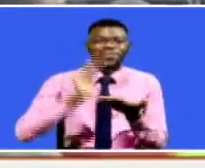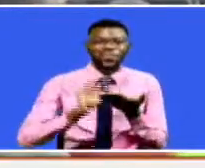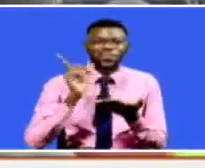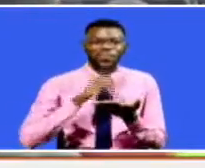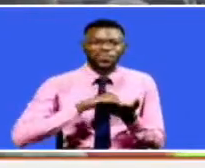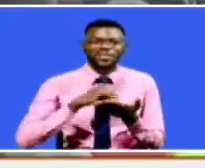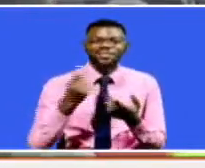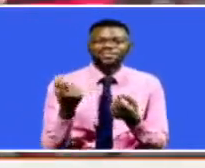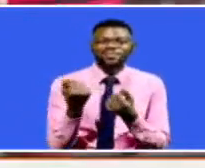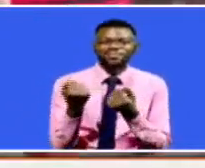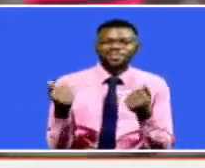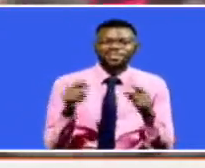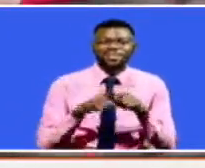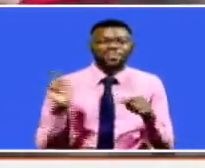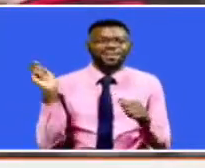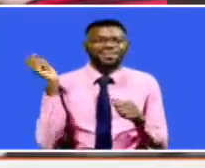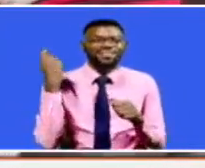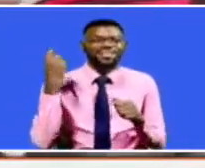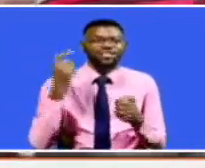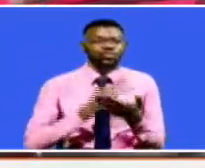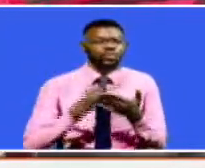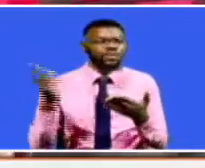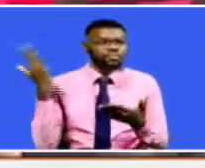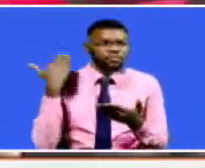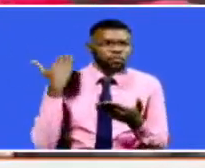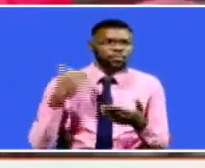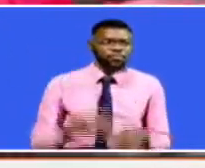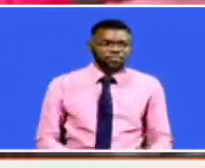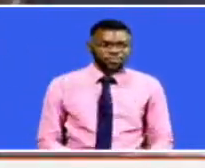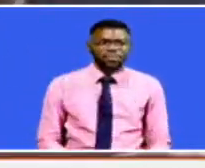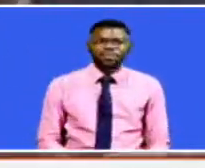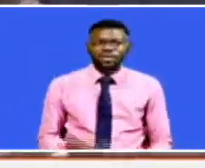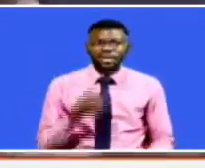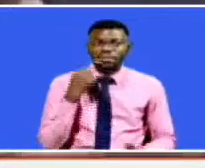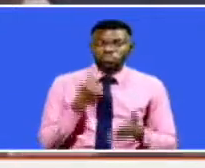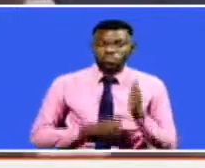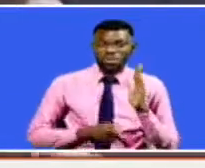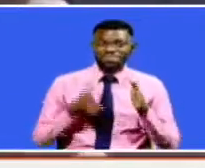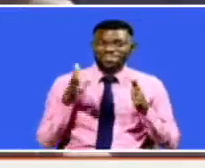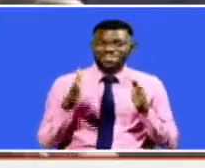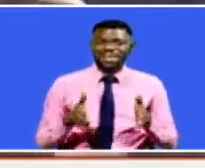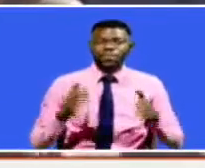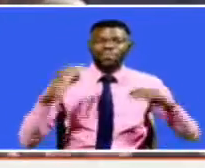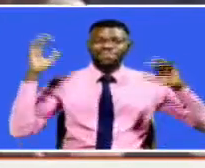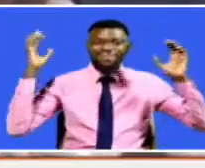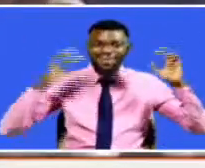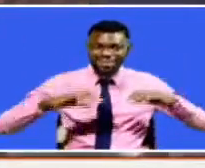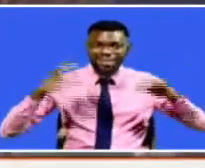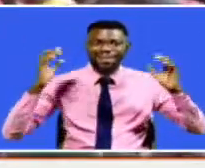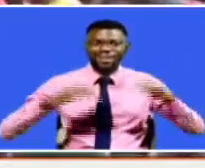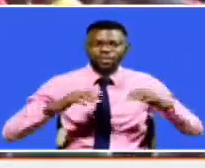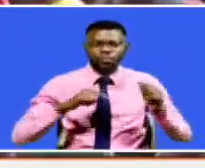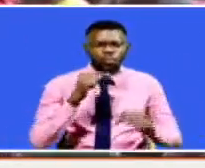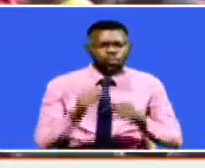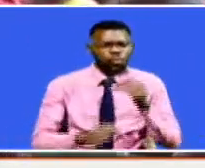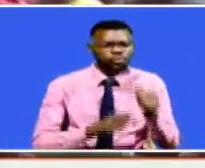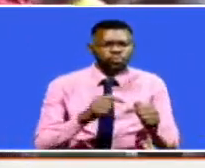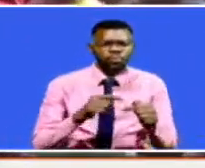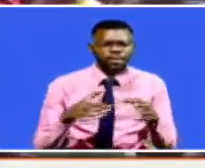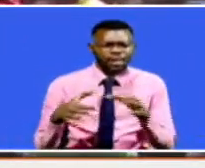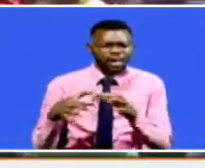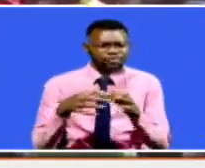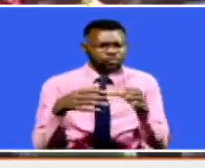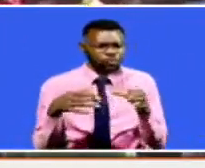The head of state had also 2 weeks ago downplayed the intensity of the ongoing rainfalls. This Azimio blaming the